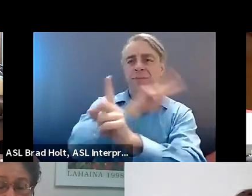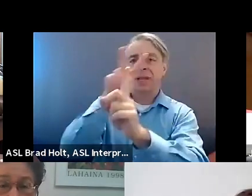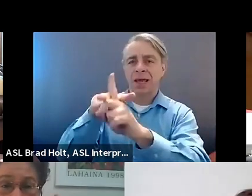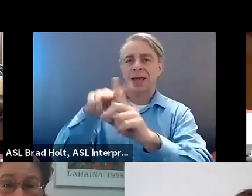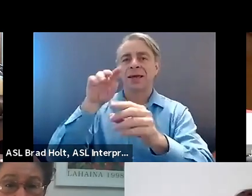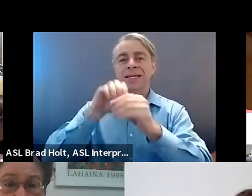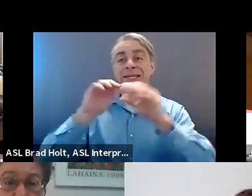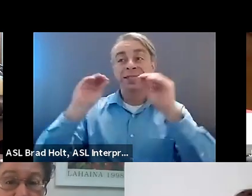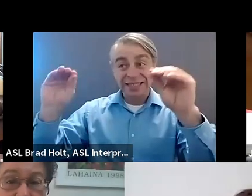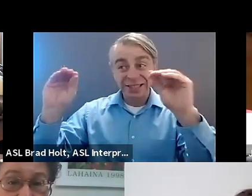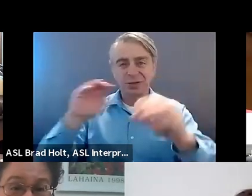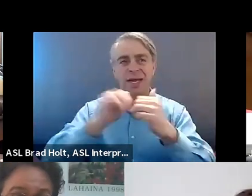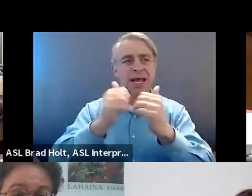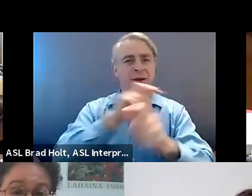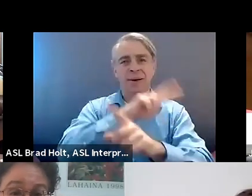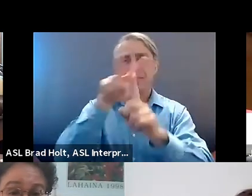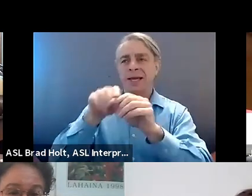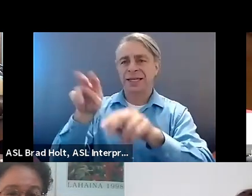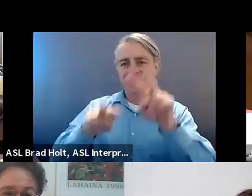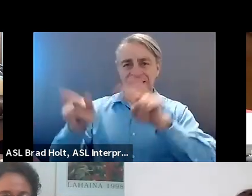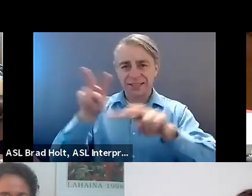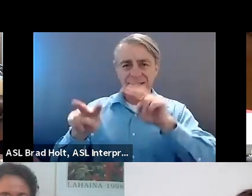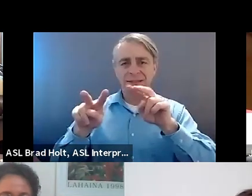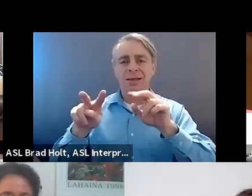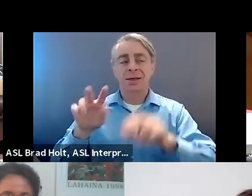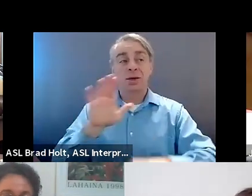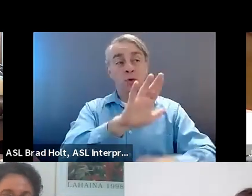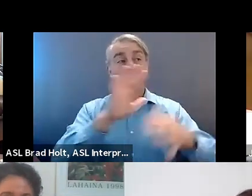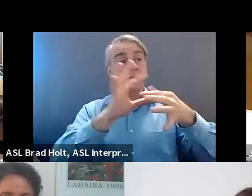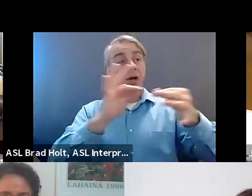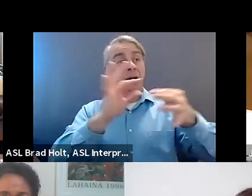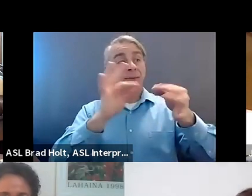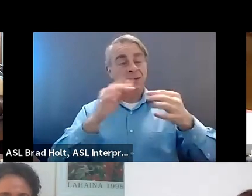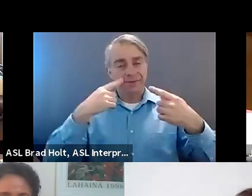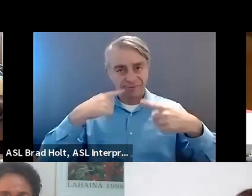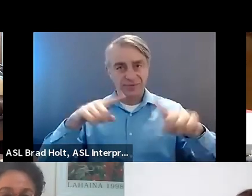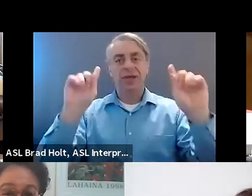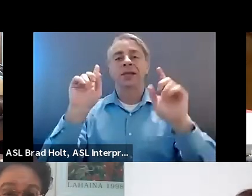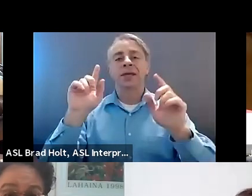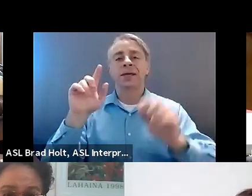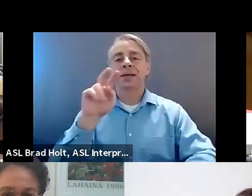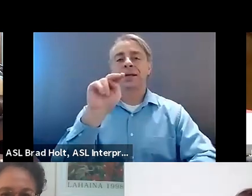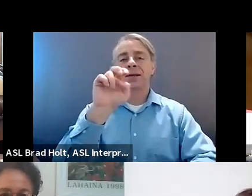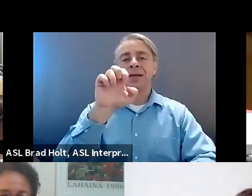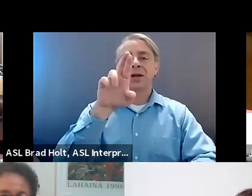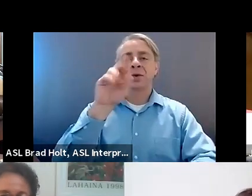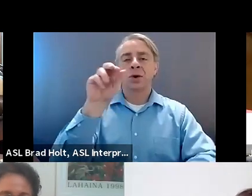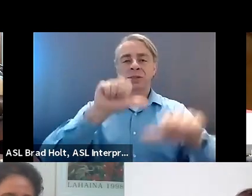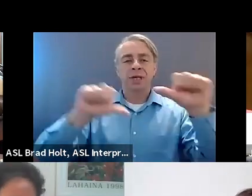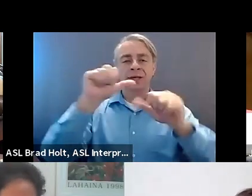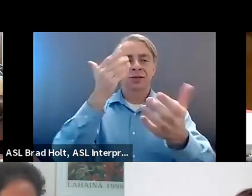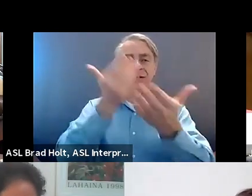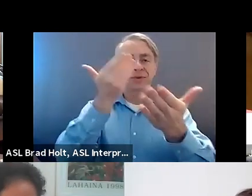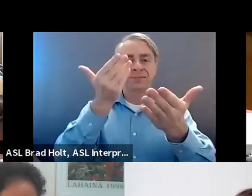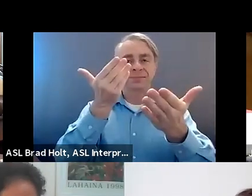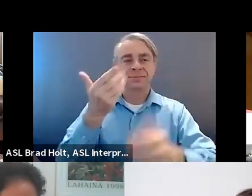the what neuroscience is confirming, that the myth of average, that no two human brains are alike, that we